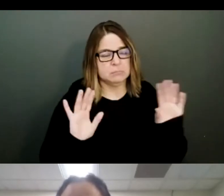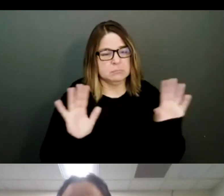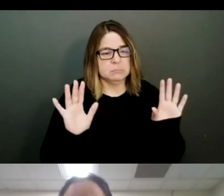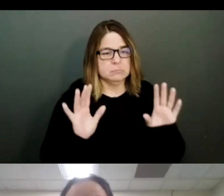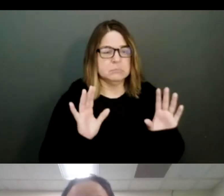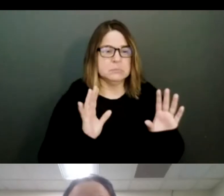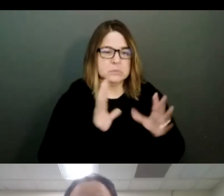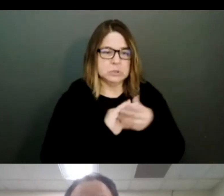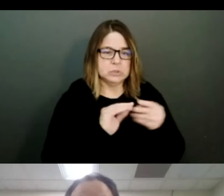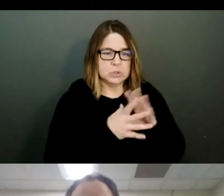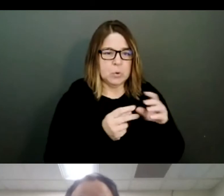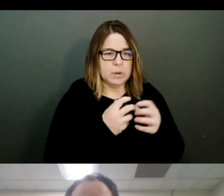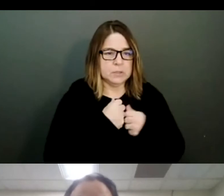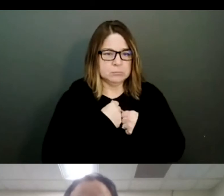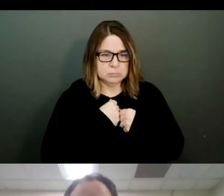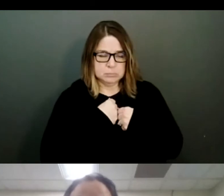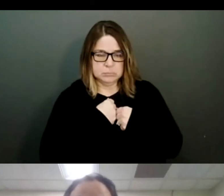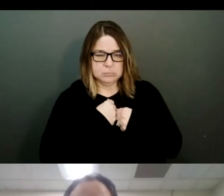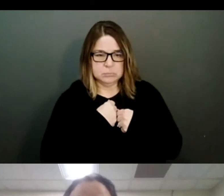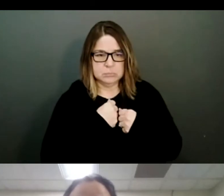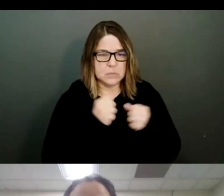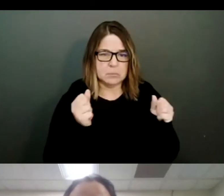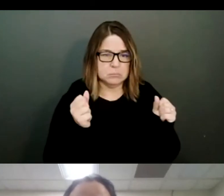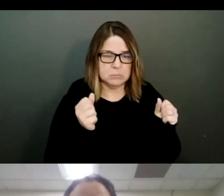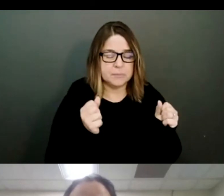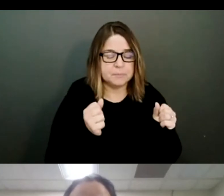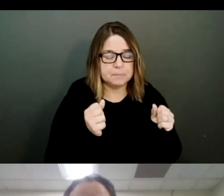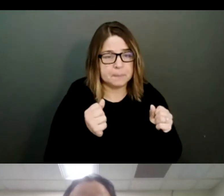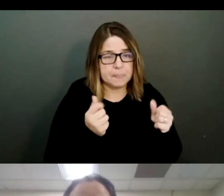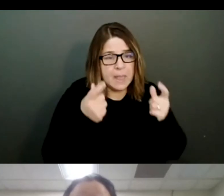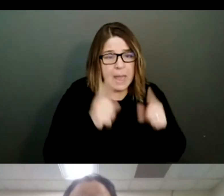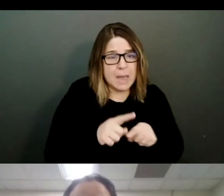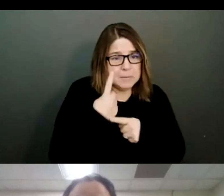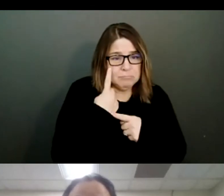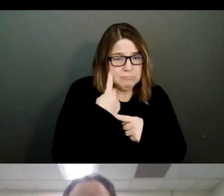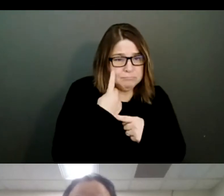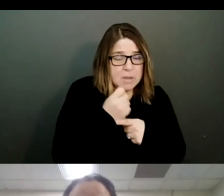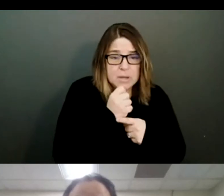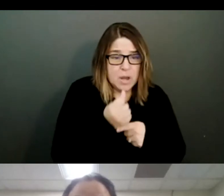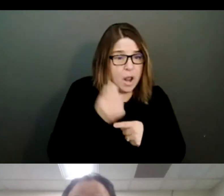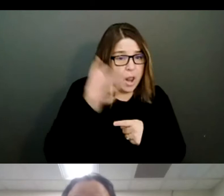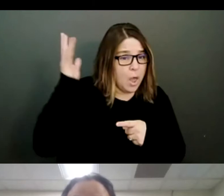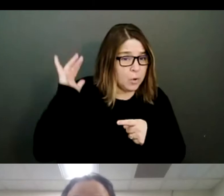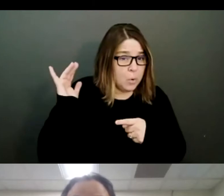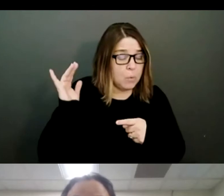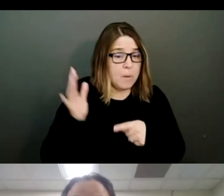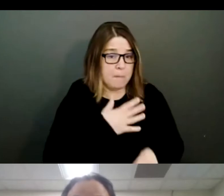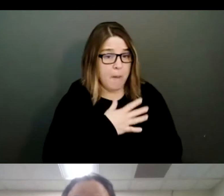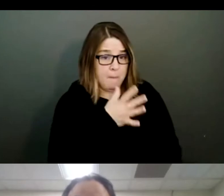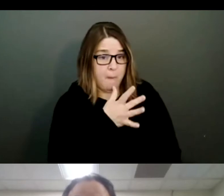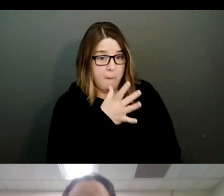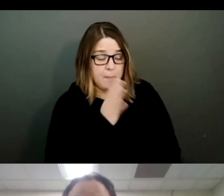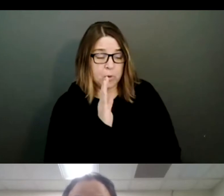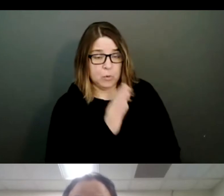And it's not that long ago, and I really want to stress that what my mom went through,